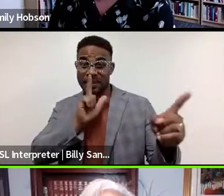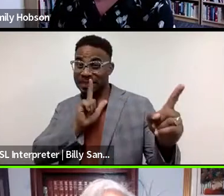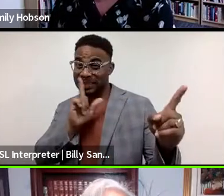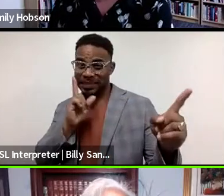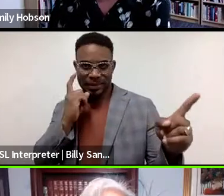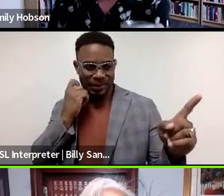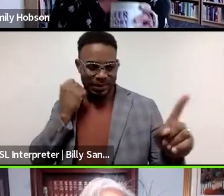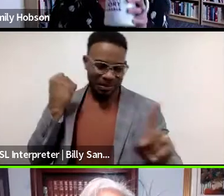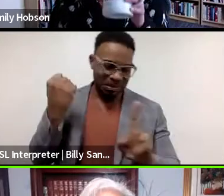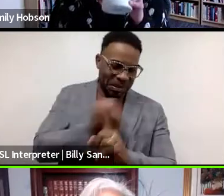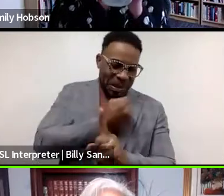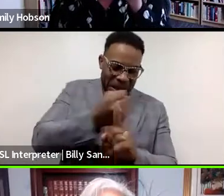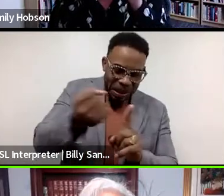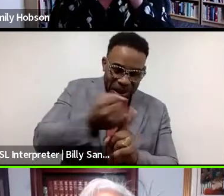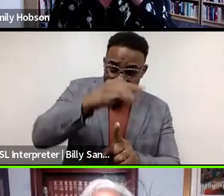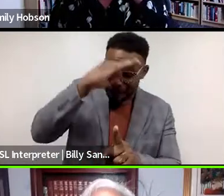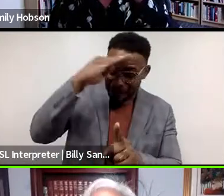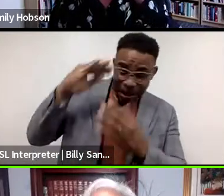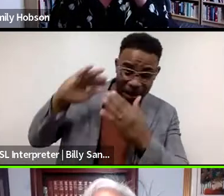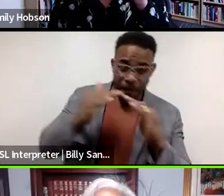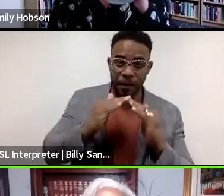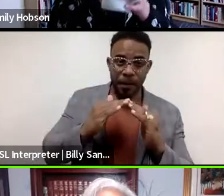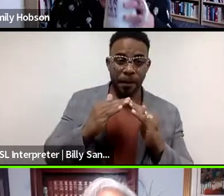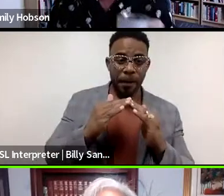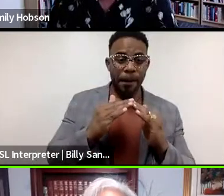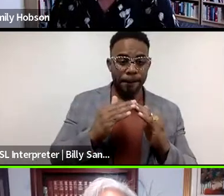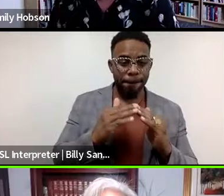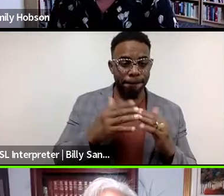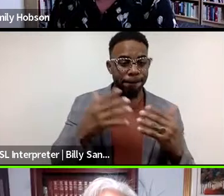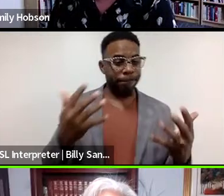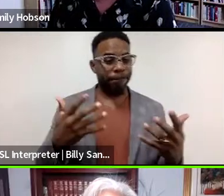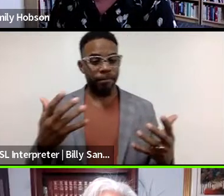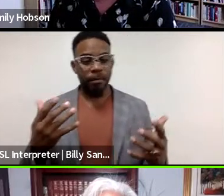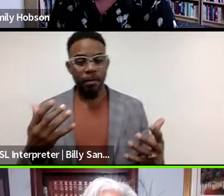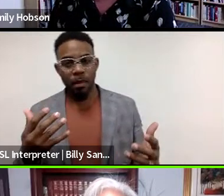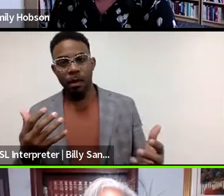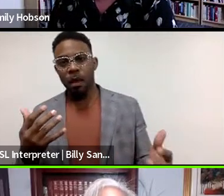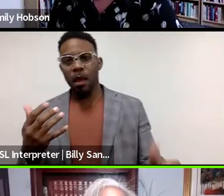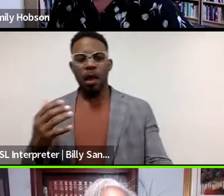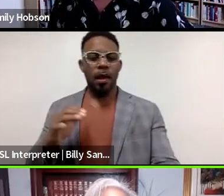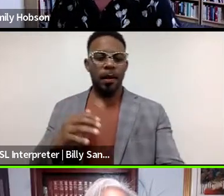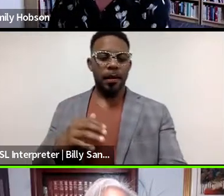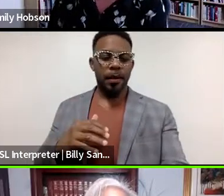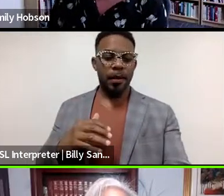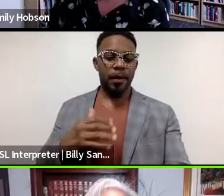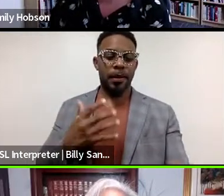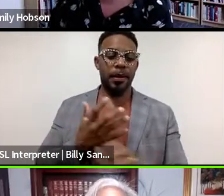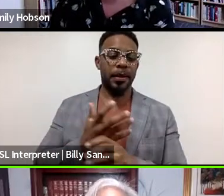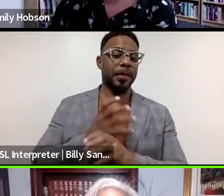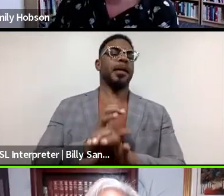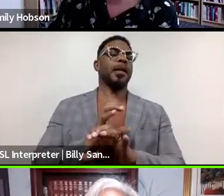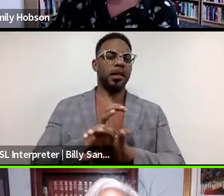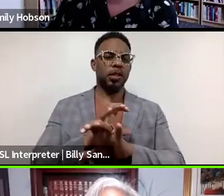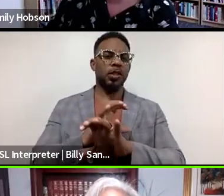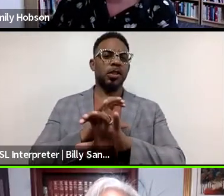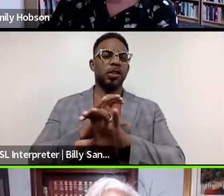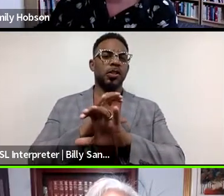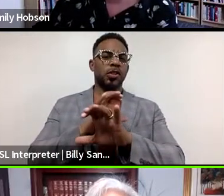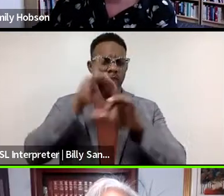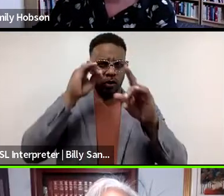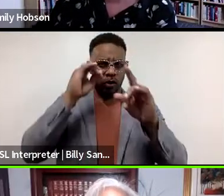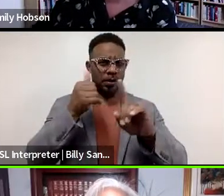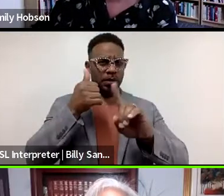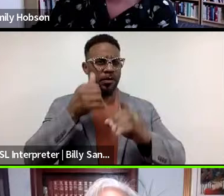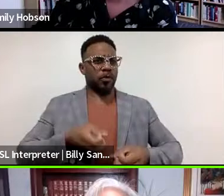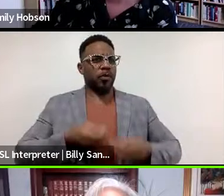just pounding on the Black community. And the Panthers are determined to provide